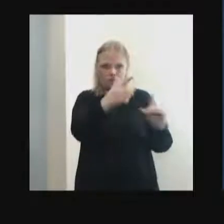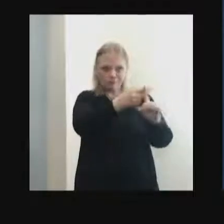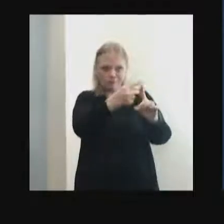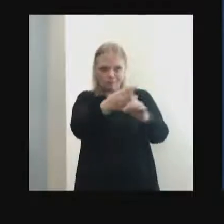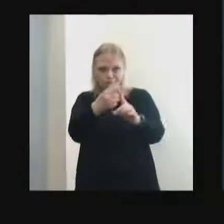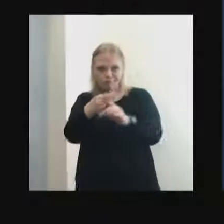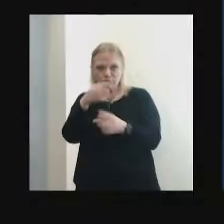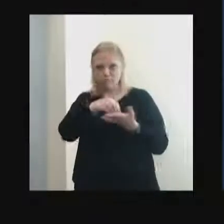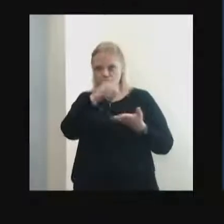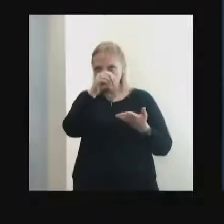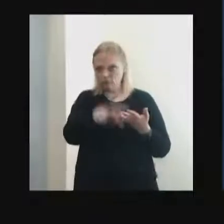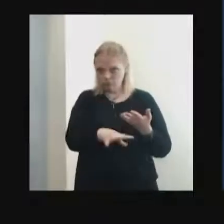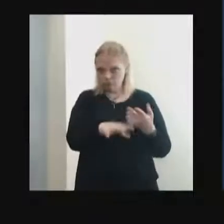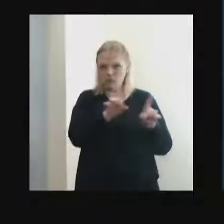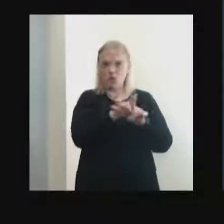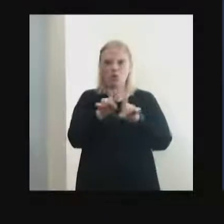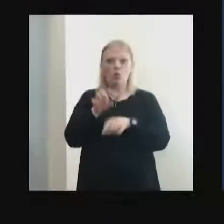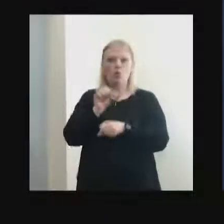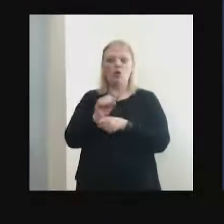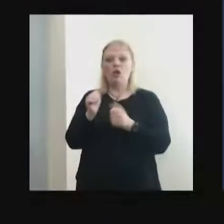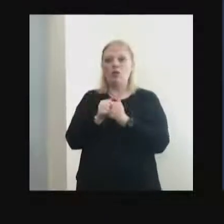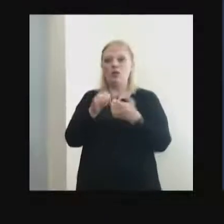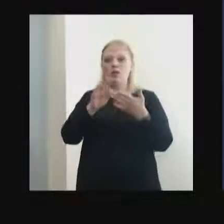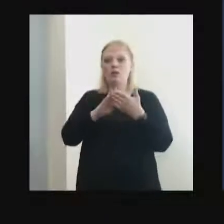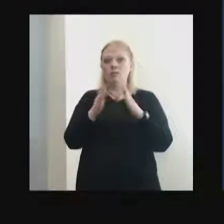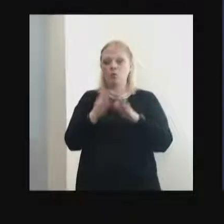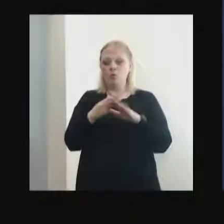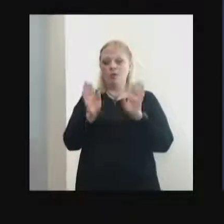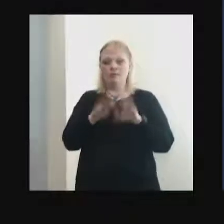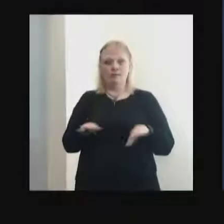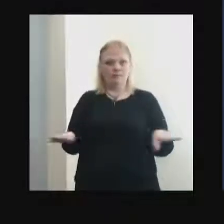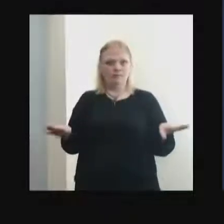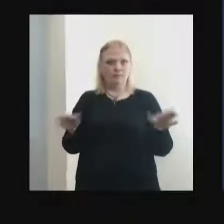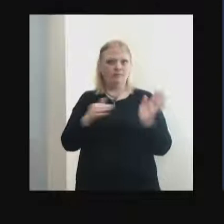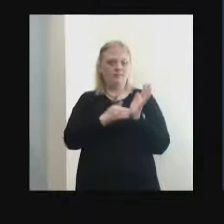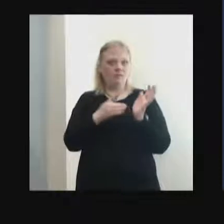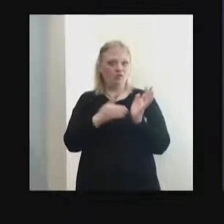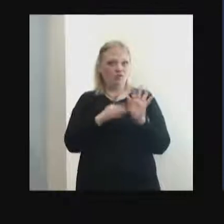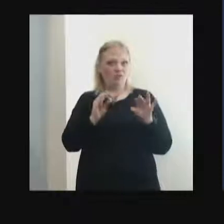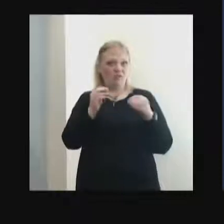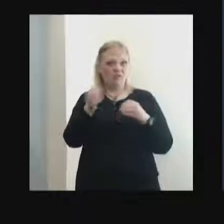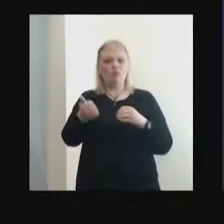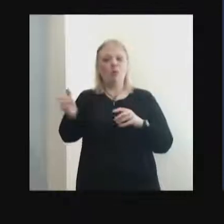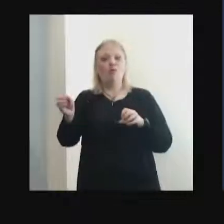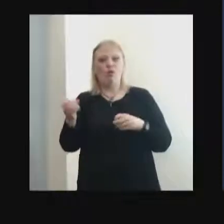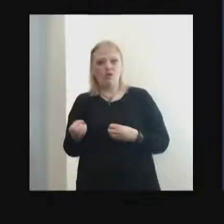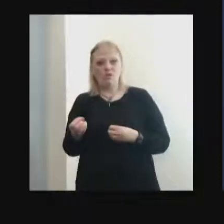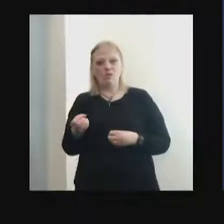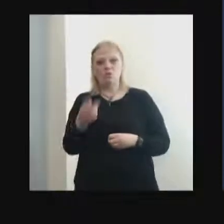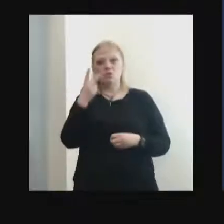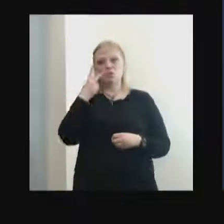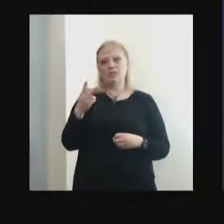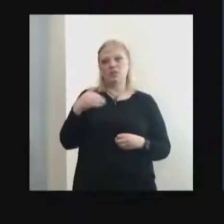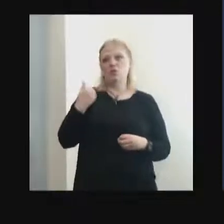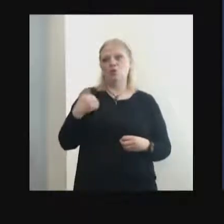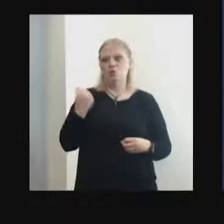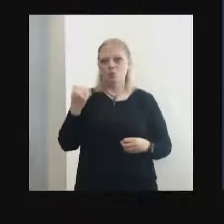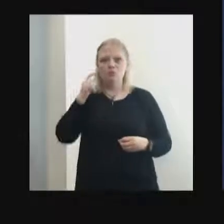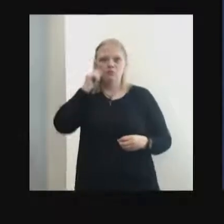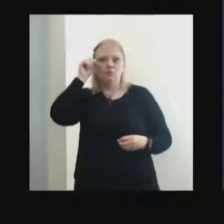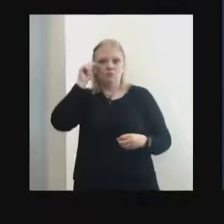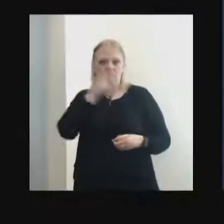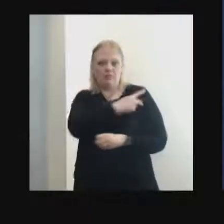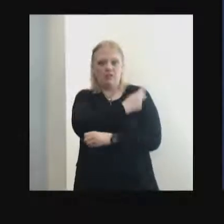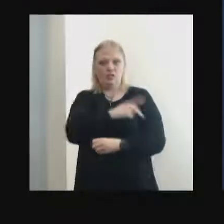their students. We're also working with our community pediatric offices and other offices that see adolescent patients. So we're able